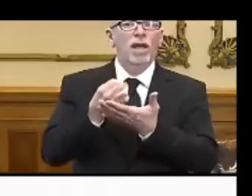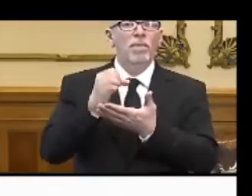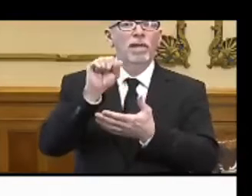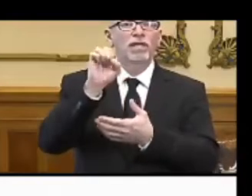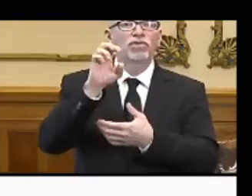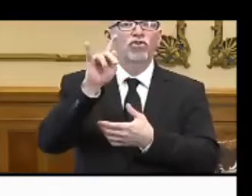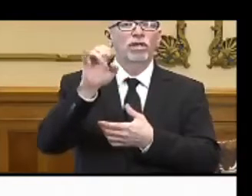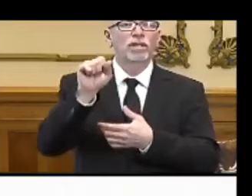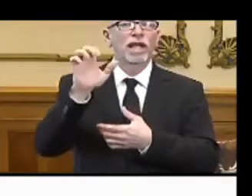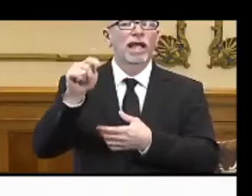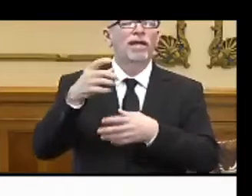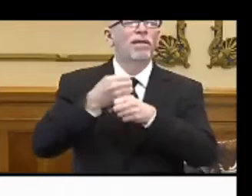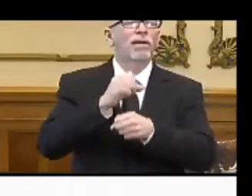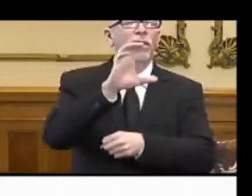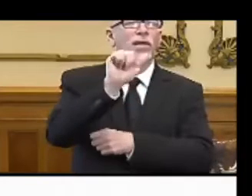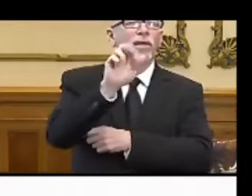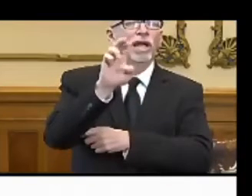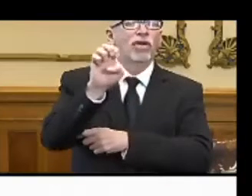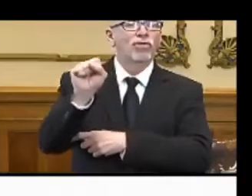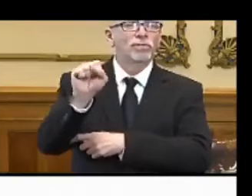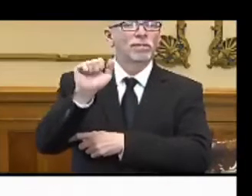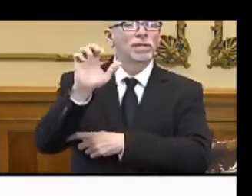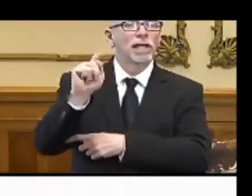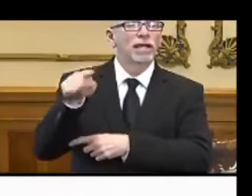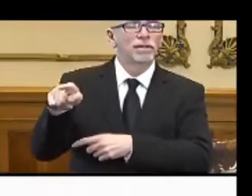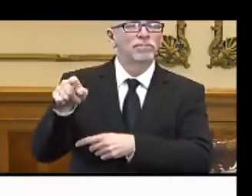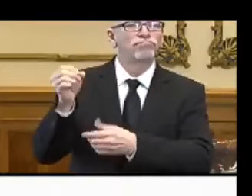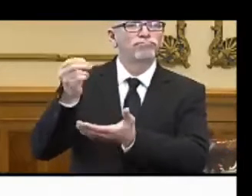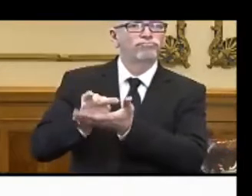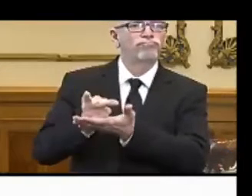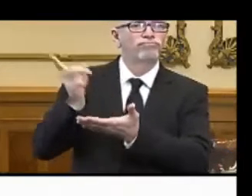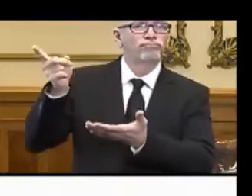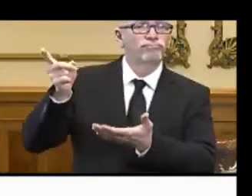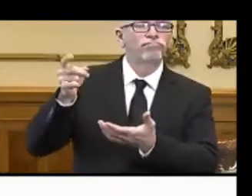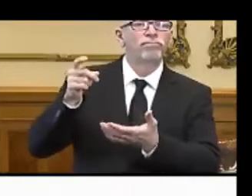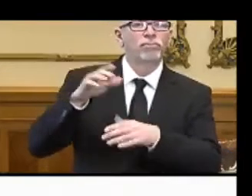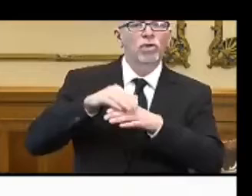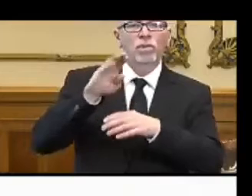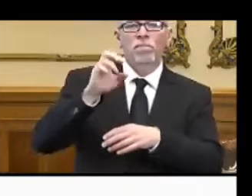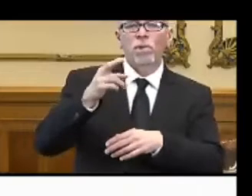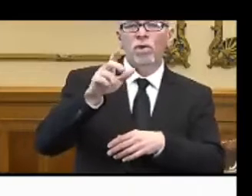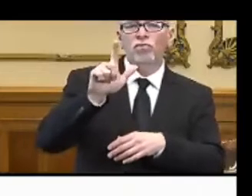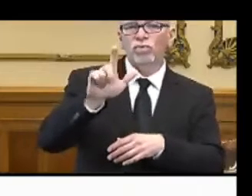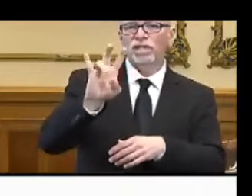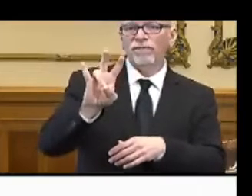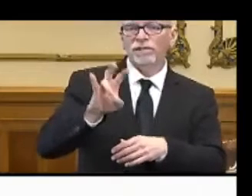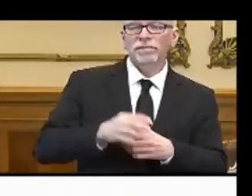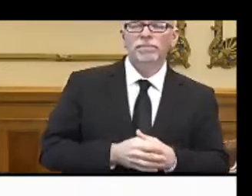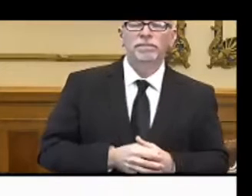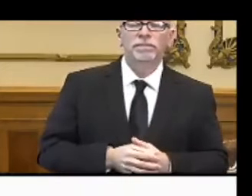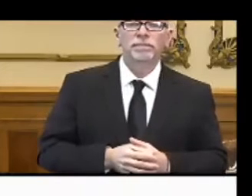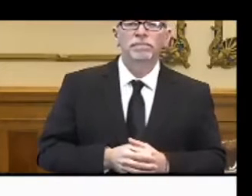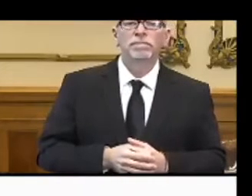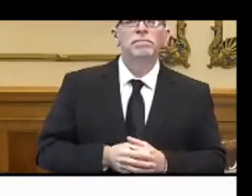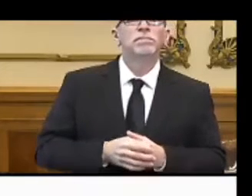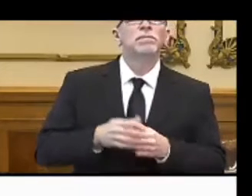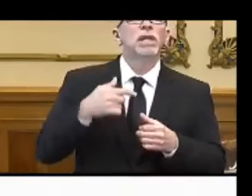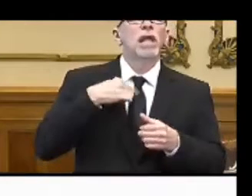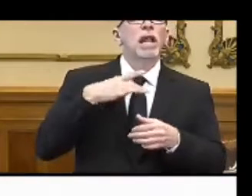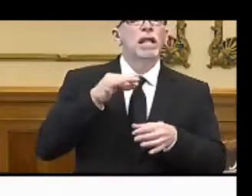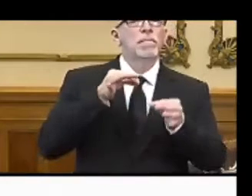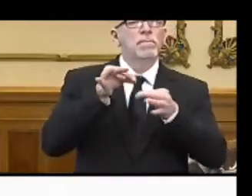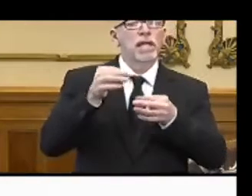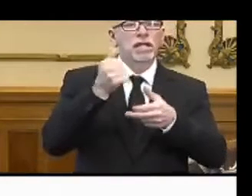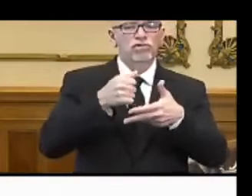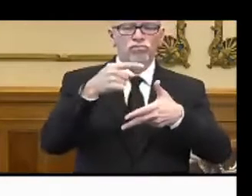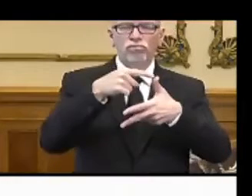Securities Act, or CARES, was adopted on March 27th. I'd like to go through each of these